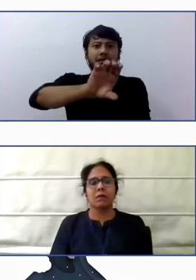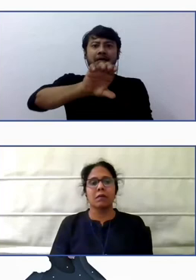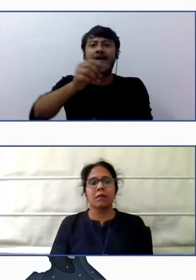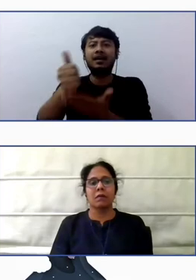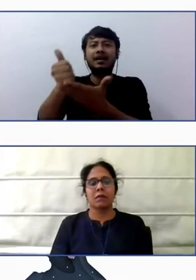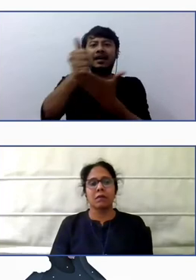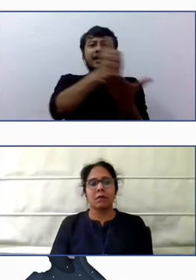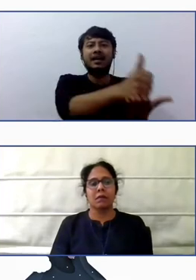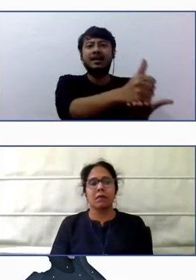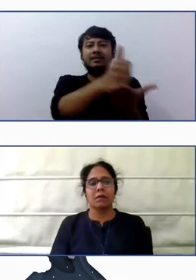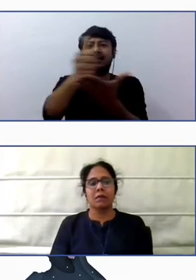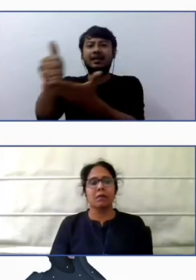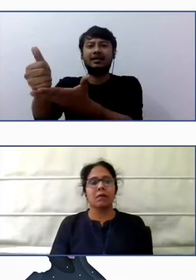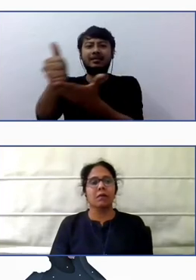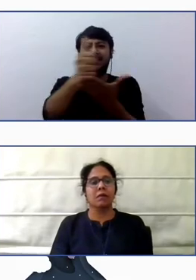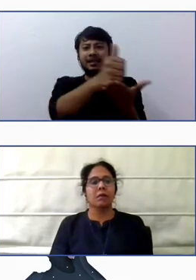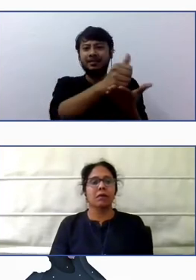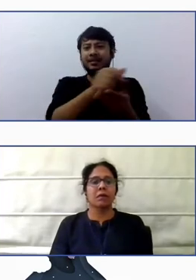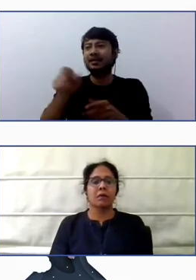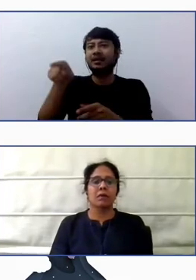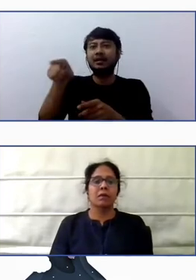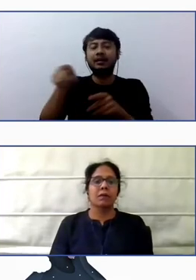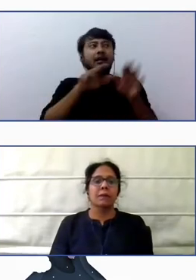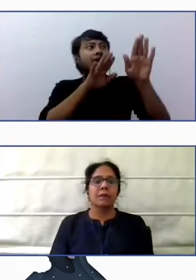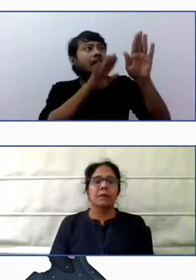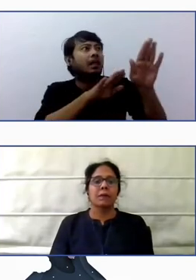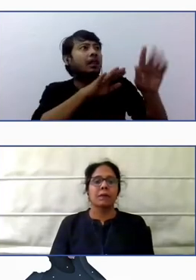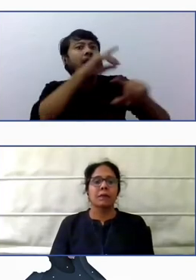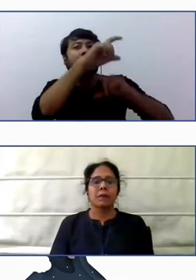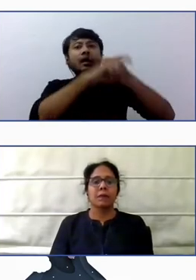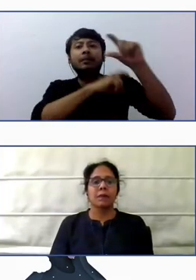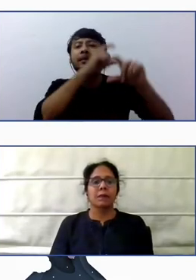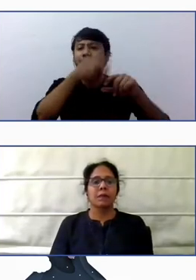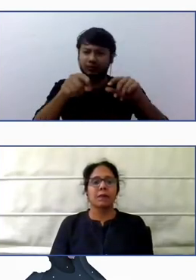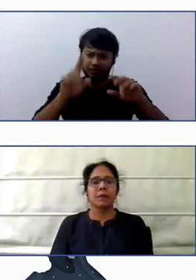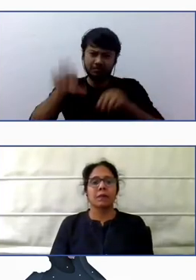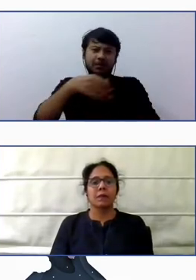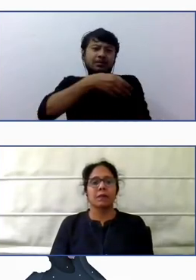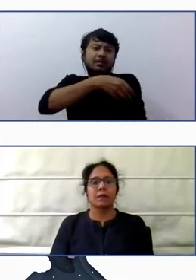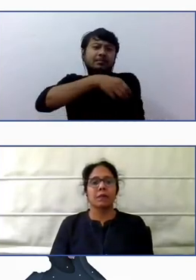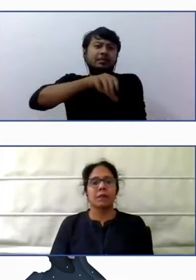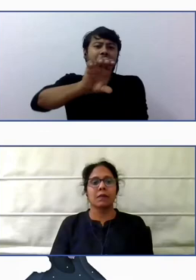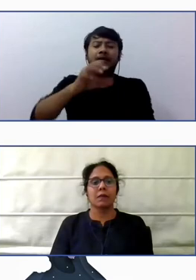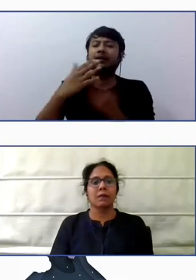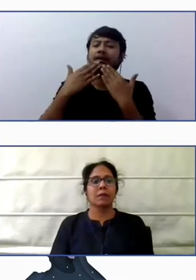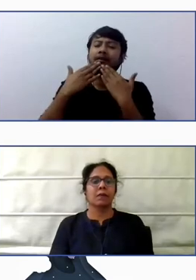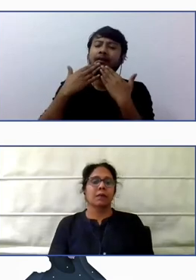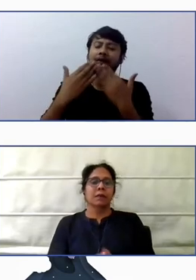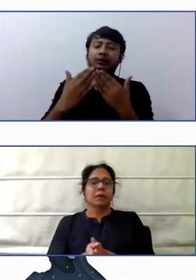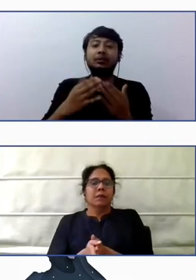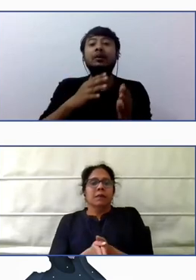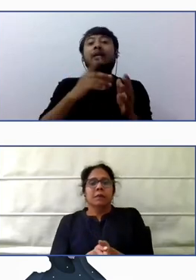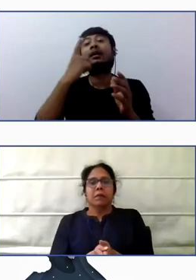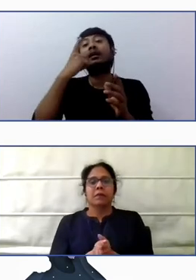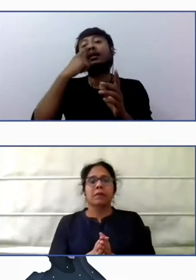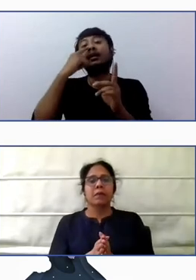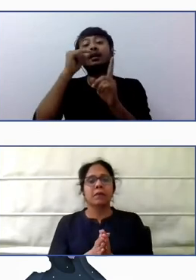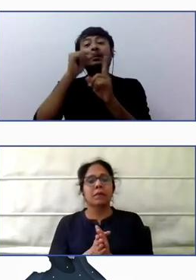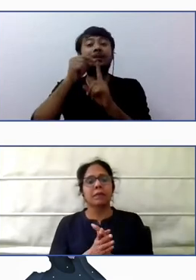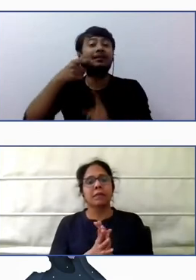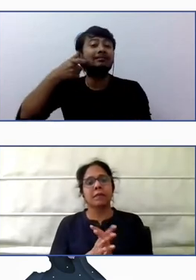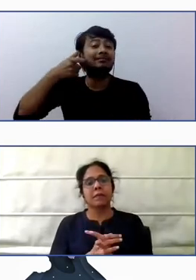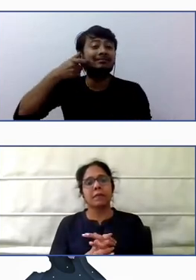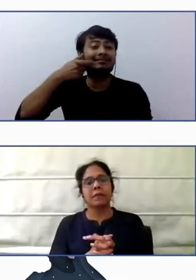than relying on the help from the corporates or other organizations. Thank you so much for that insightful information. Pratna, let me come to you. Now we